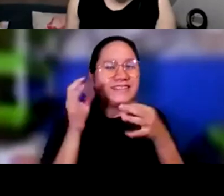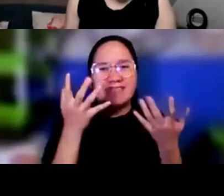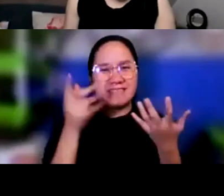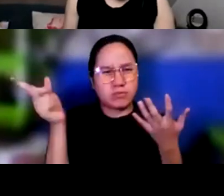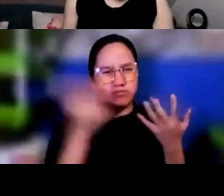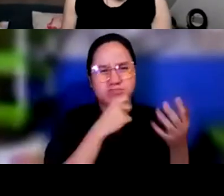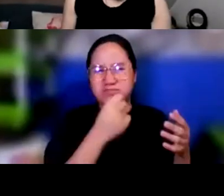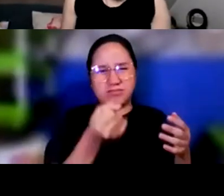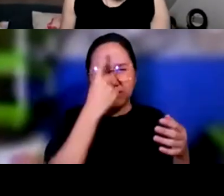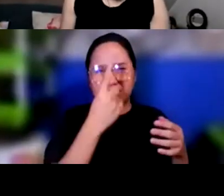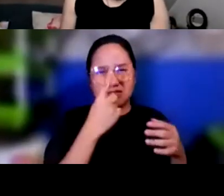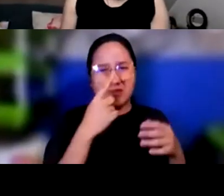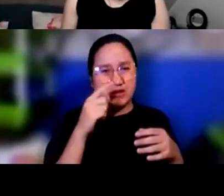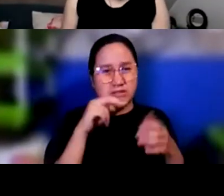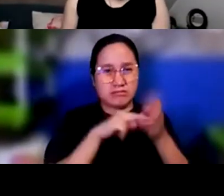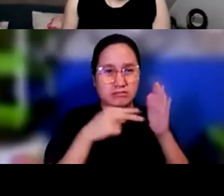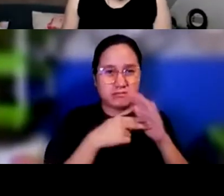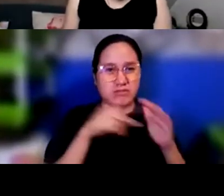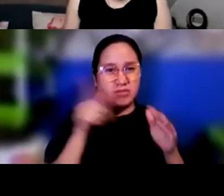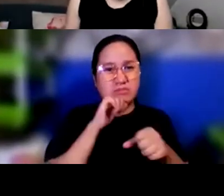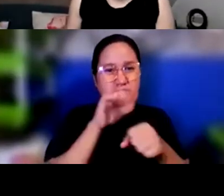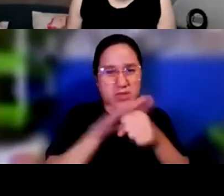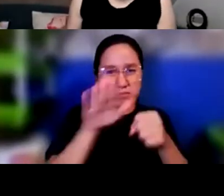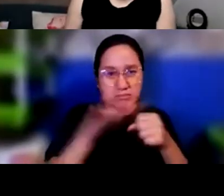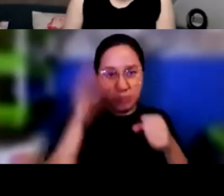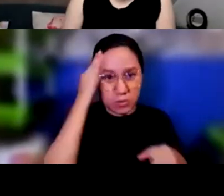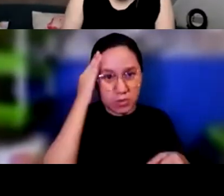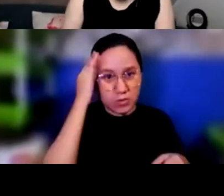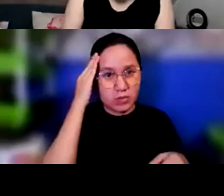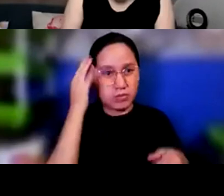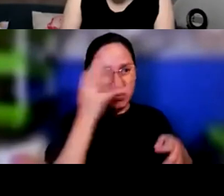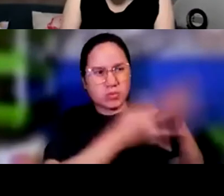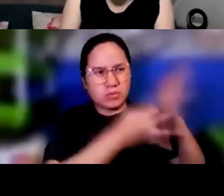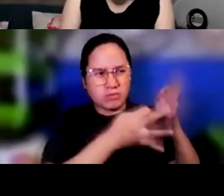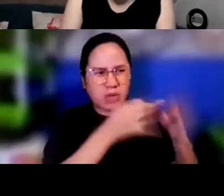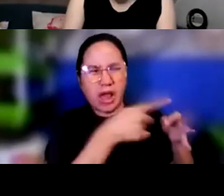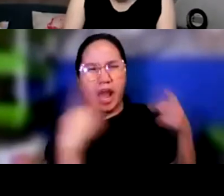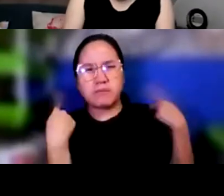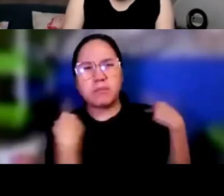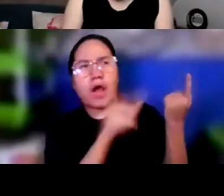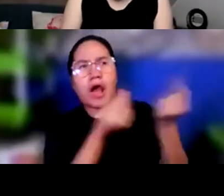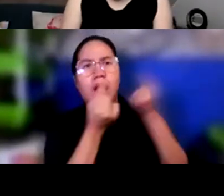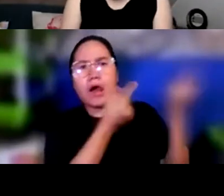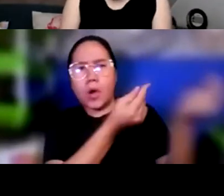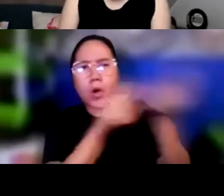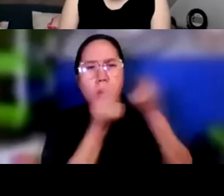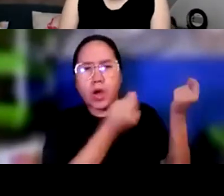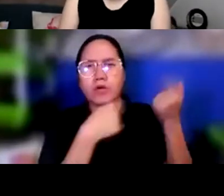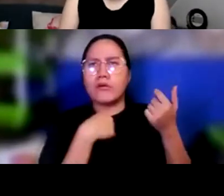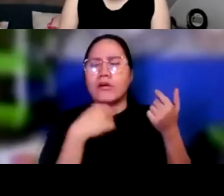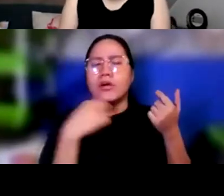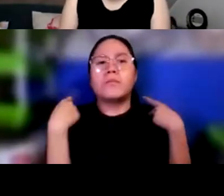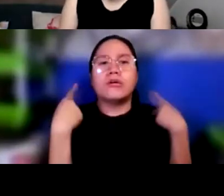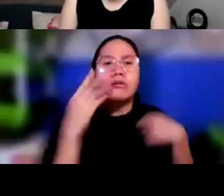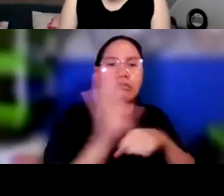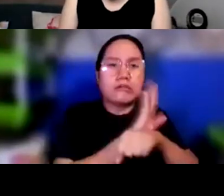sa discussion. So I'm not really sure how to approach that person kasi sometimes I don't understand them, parang the discussion